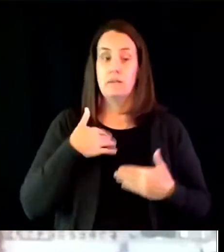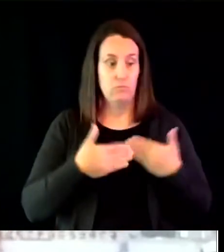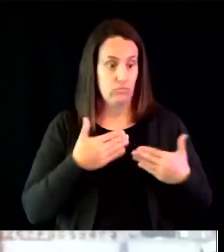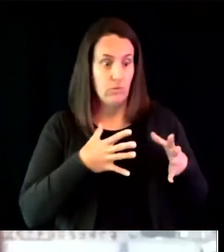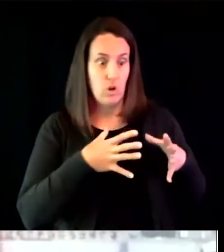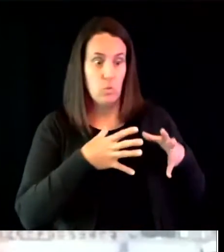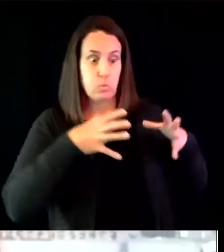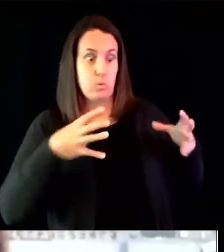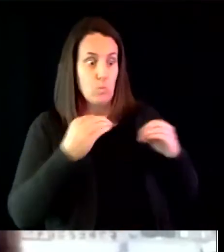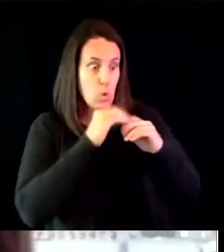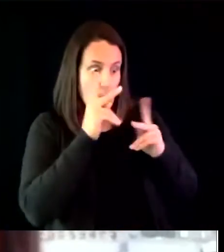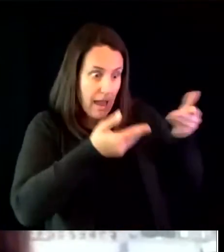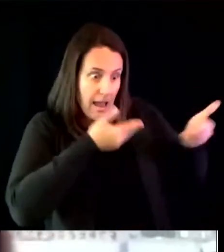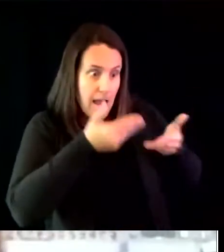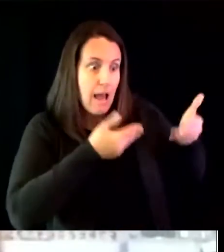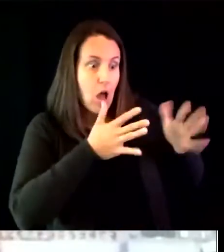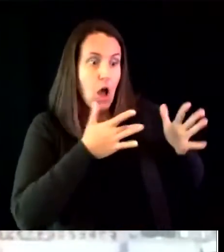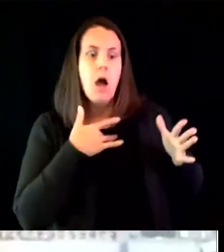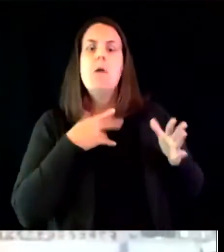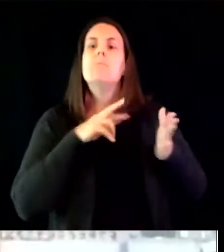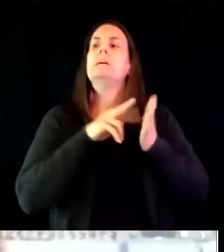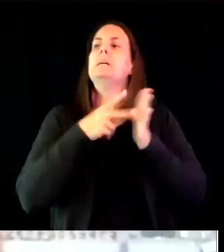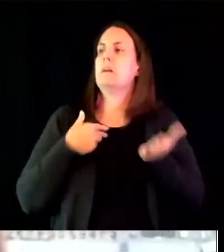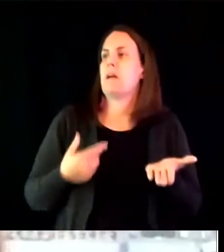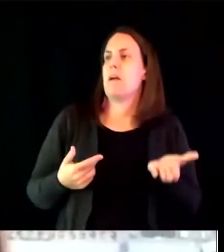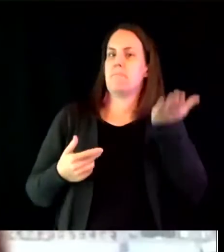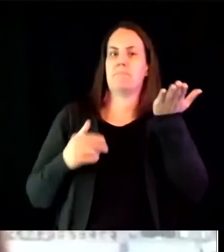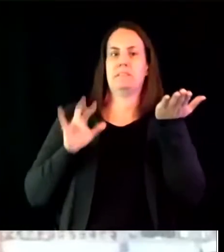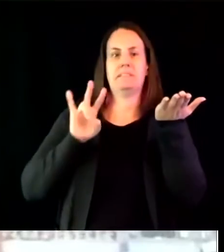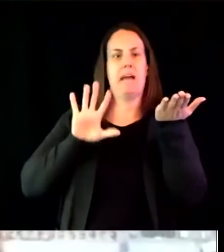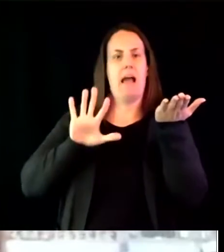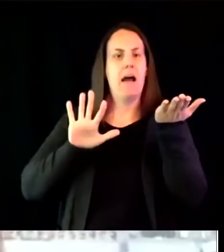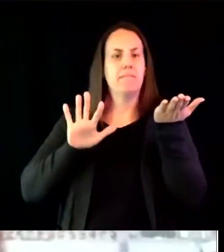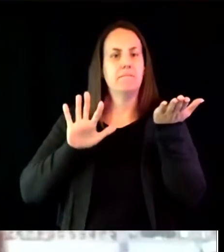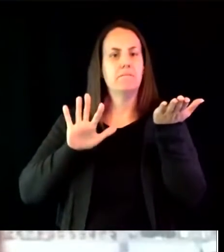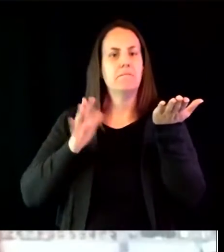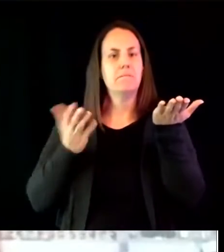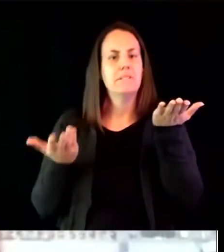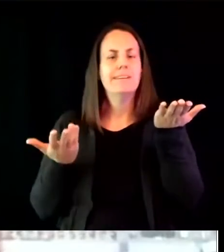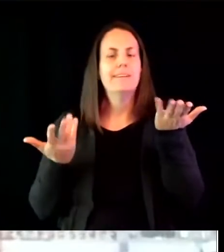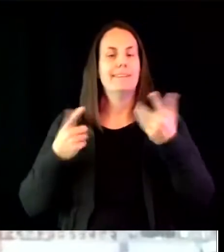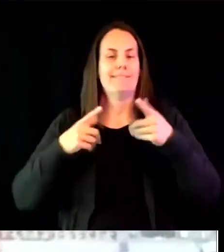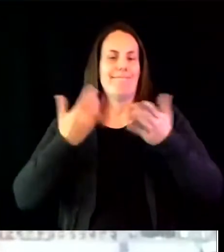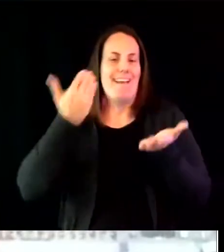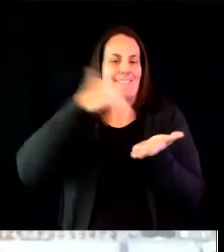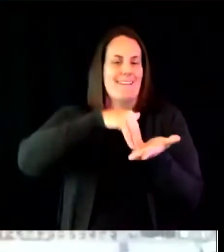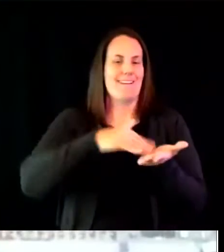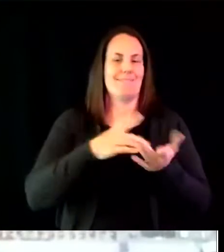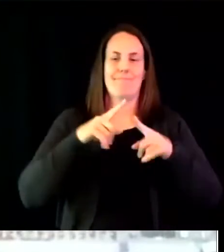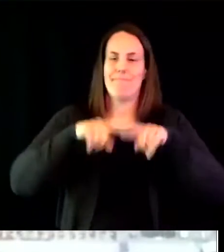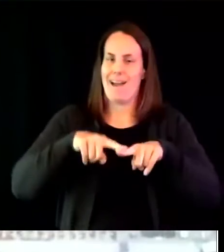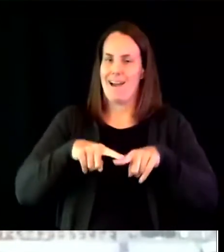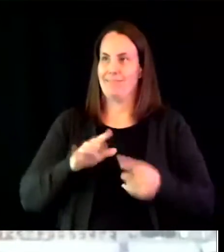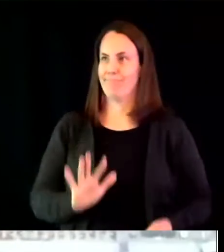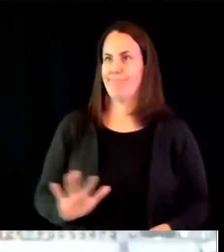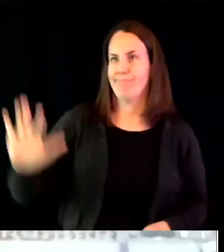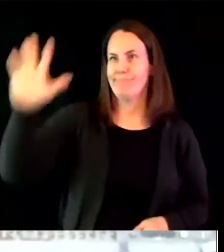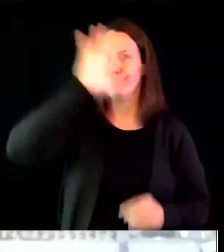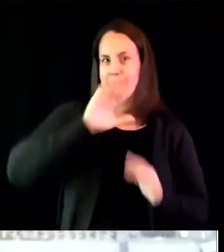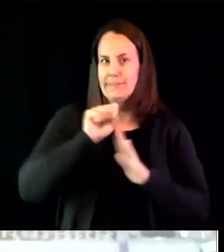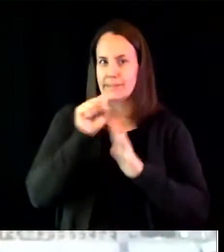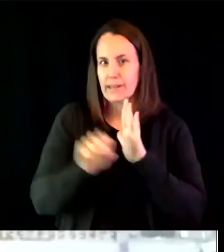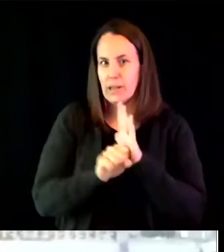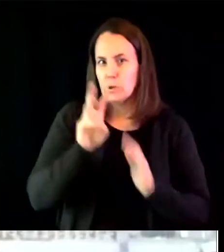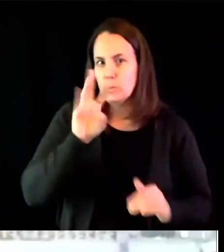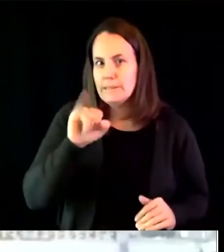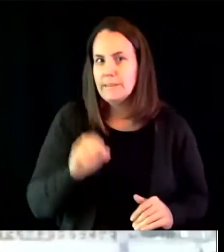time. Again, dependent on what the need is across the state of Wisconsin. We depend on communication